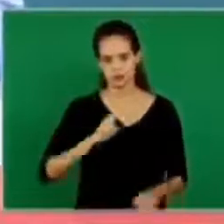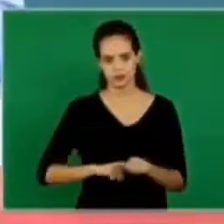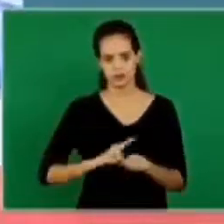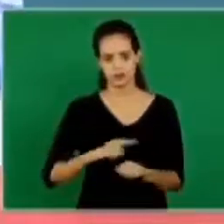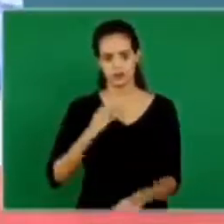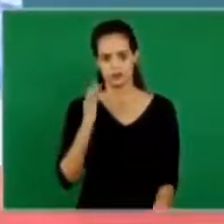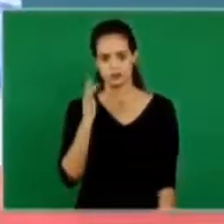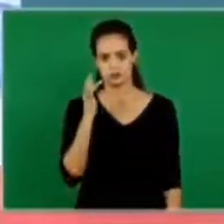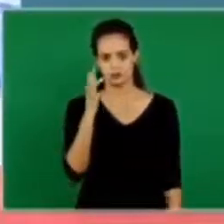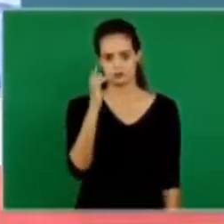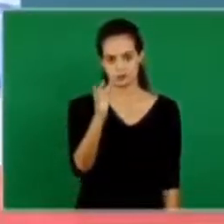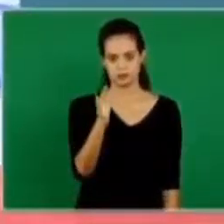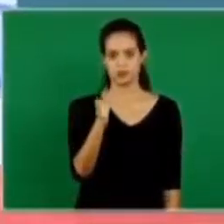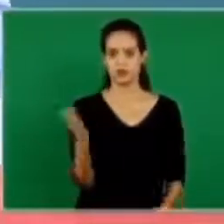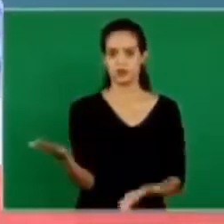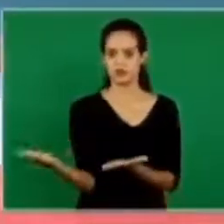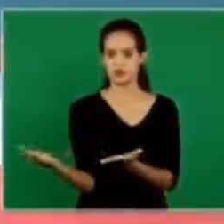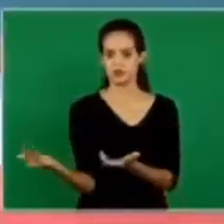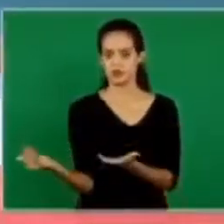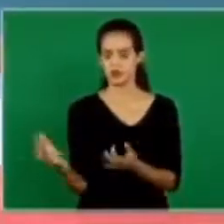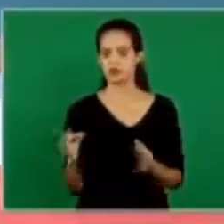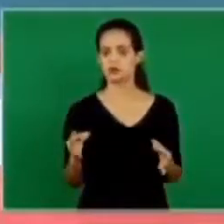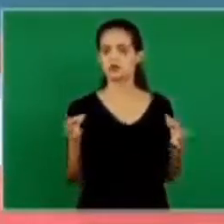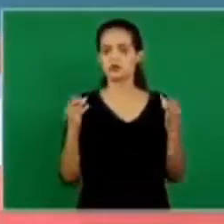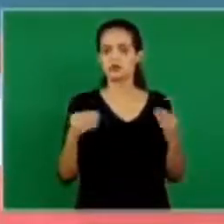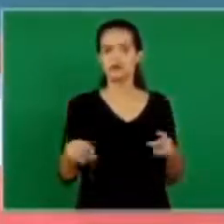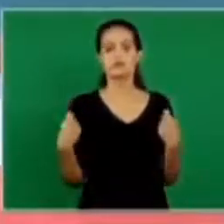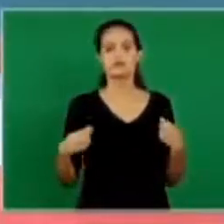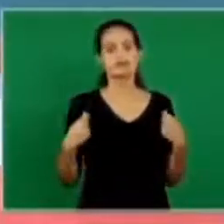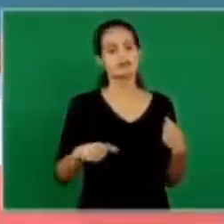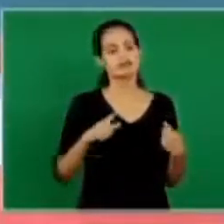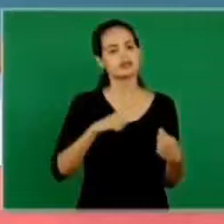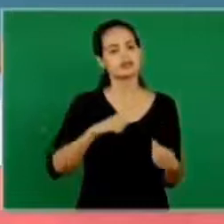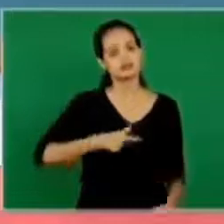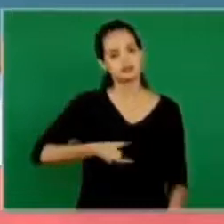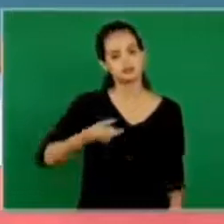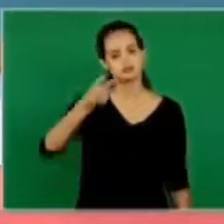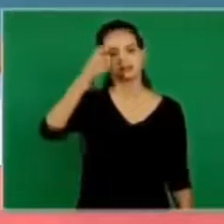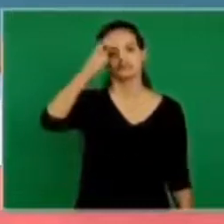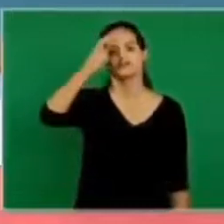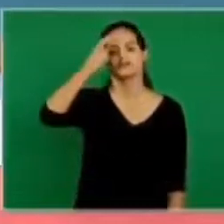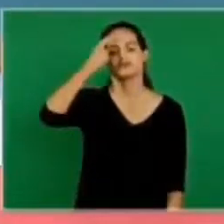called soon. So the youth, they need to be aware